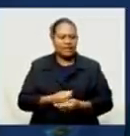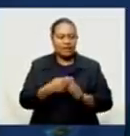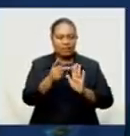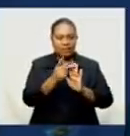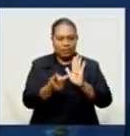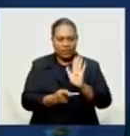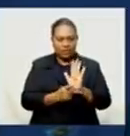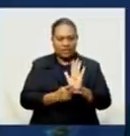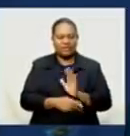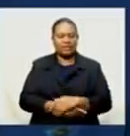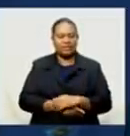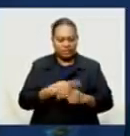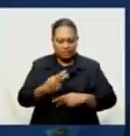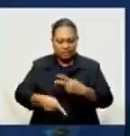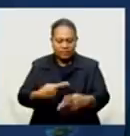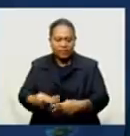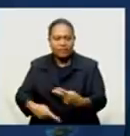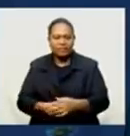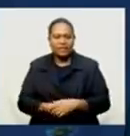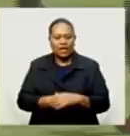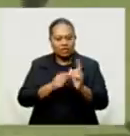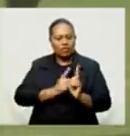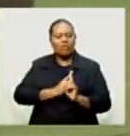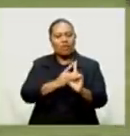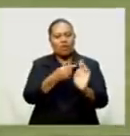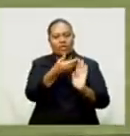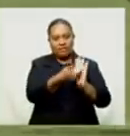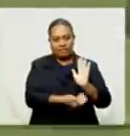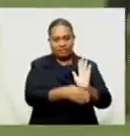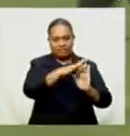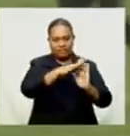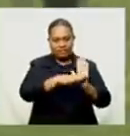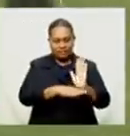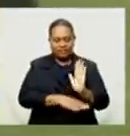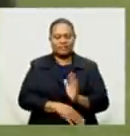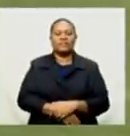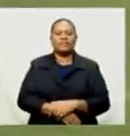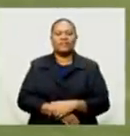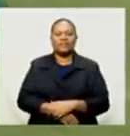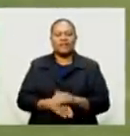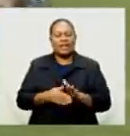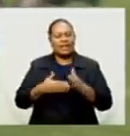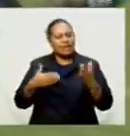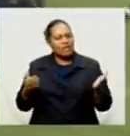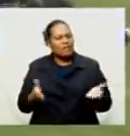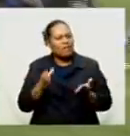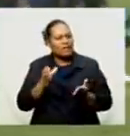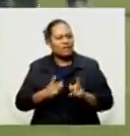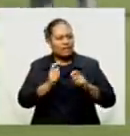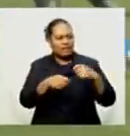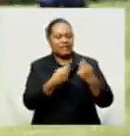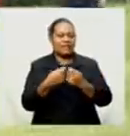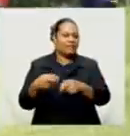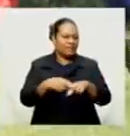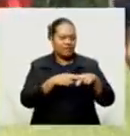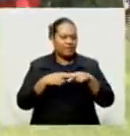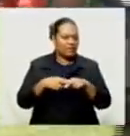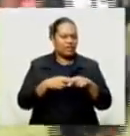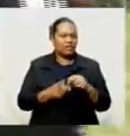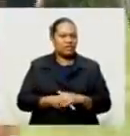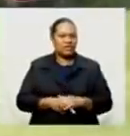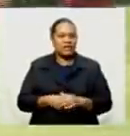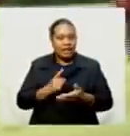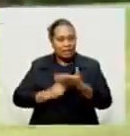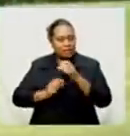which actually follows the playbook. Meanwhile, plans are in the pipeline for Team Fiji to get some game time in